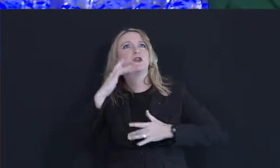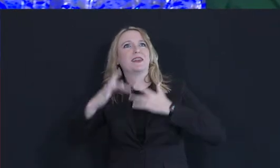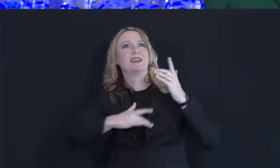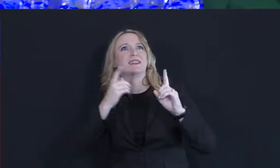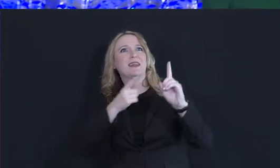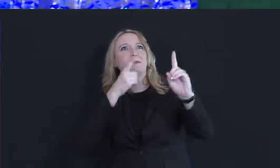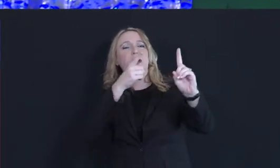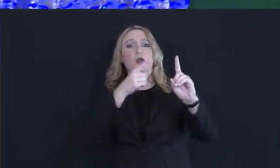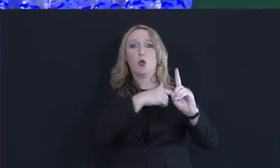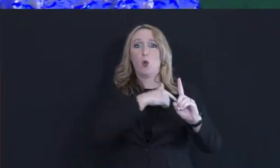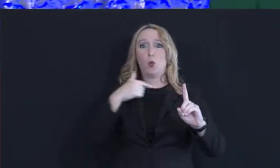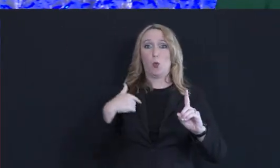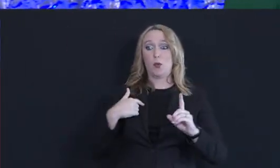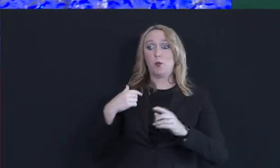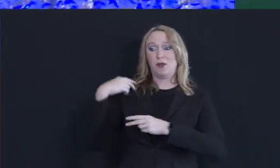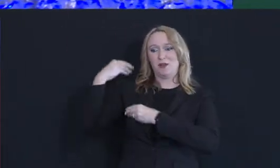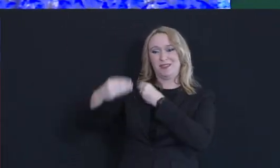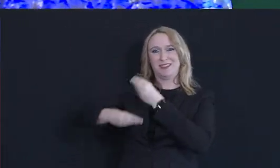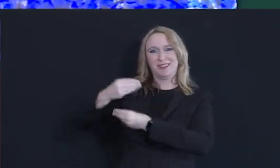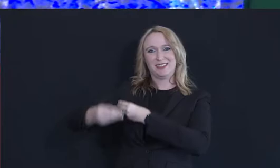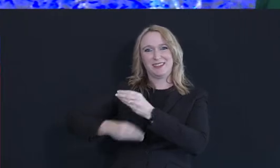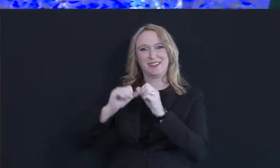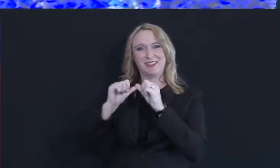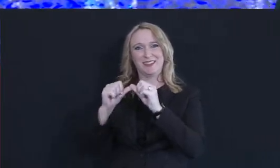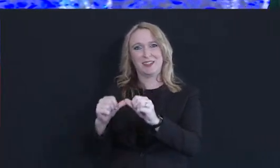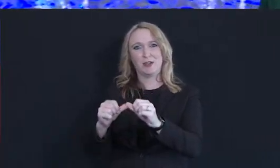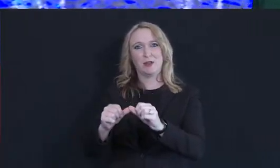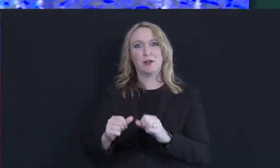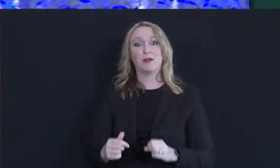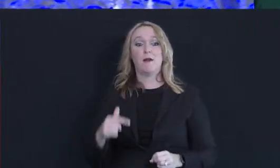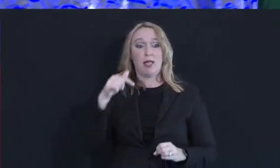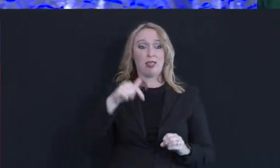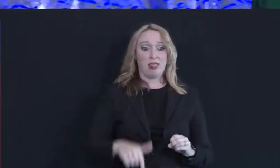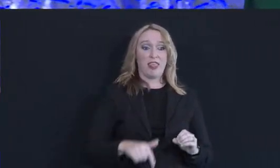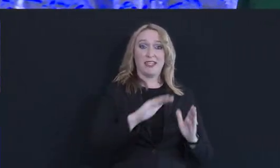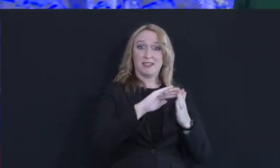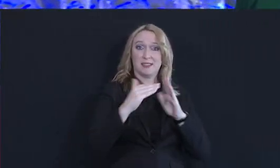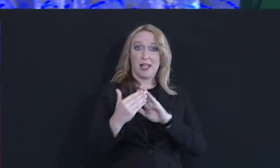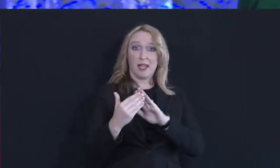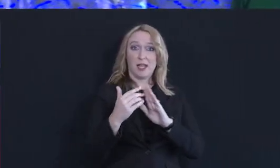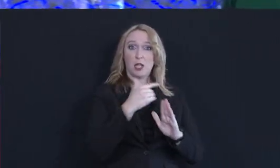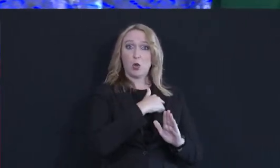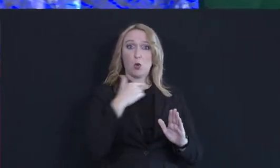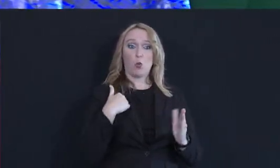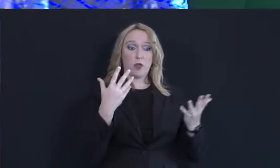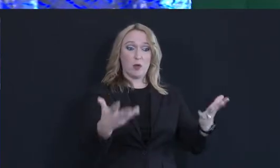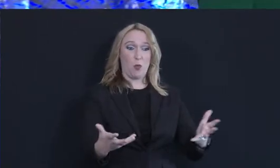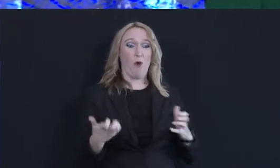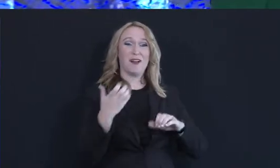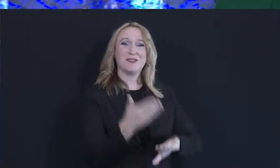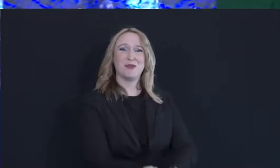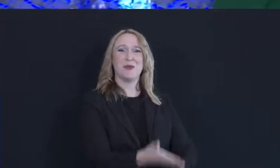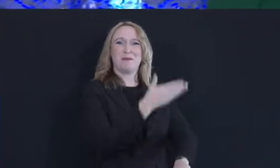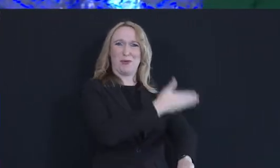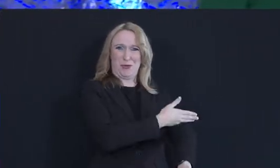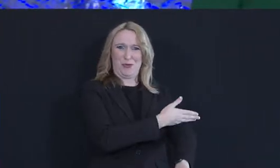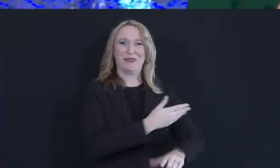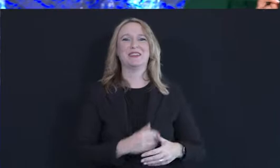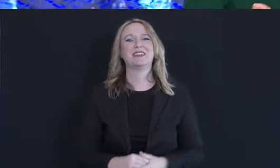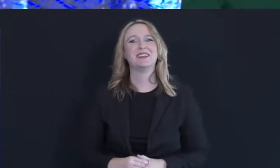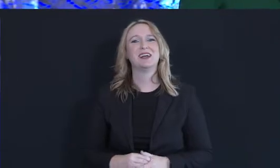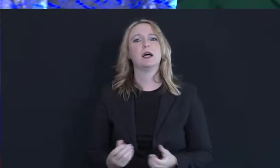next and ensuring that we leave this place better than we found it many of you probably